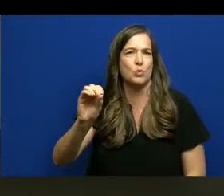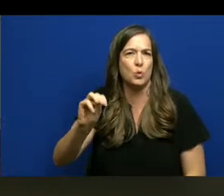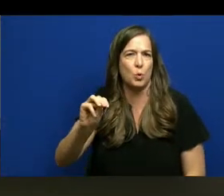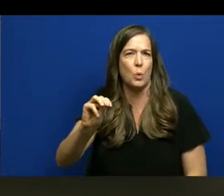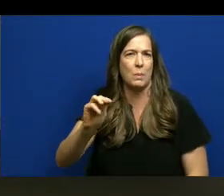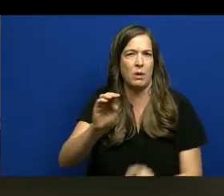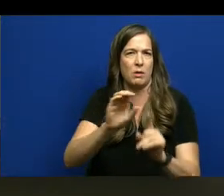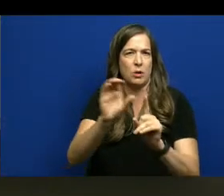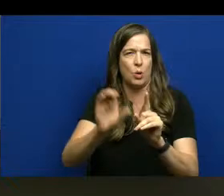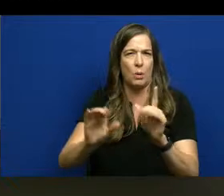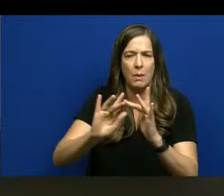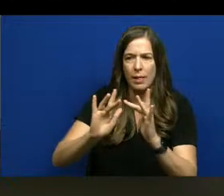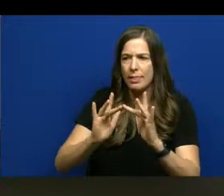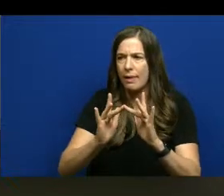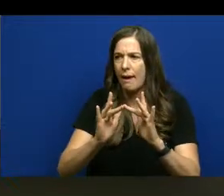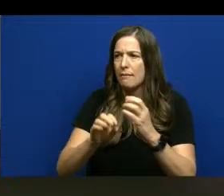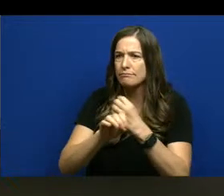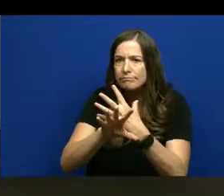determine what those will be.